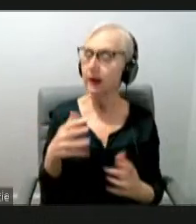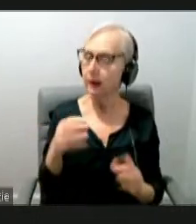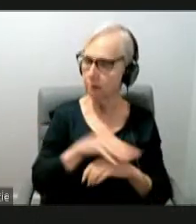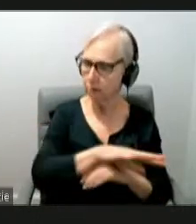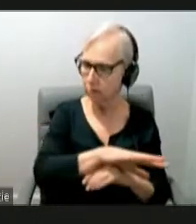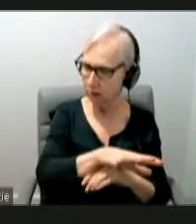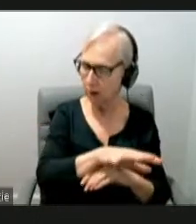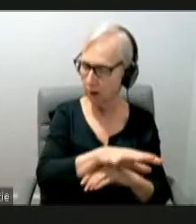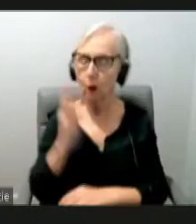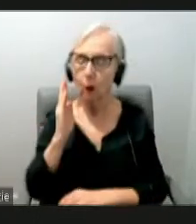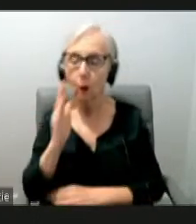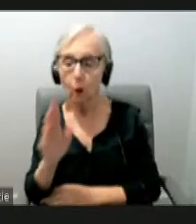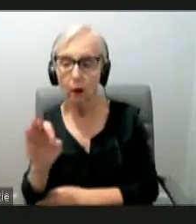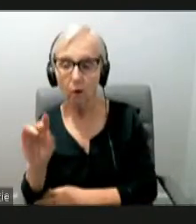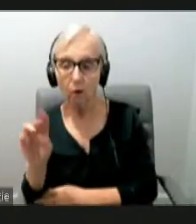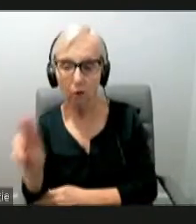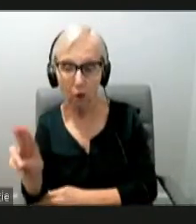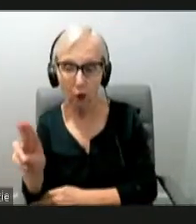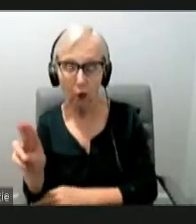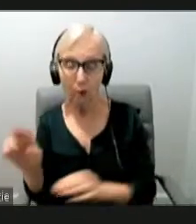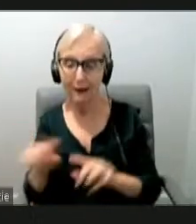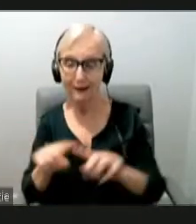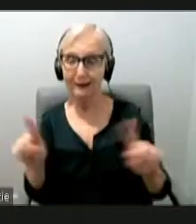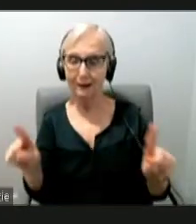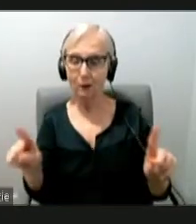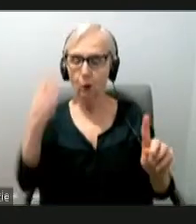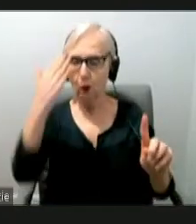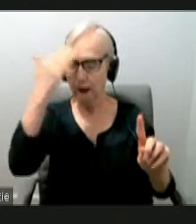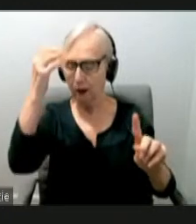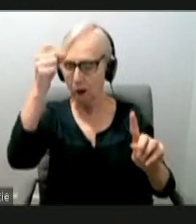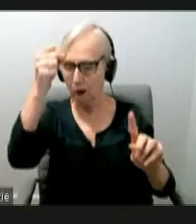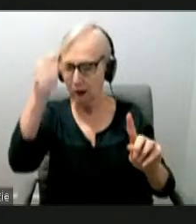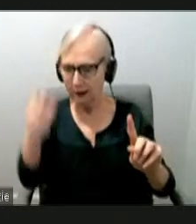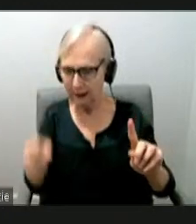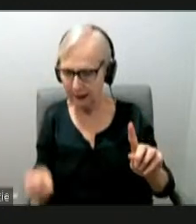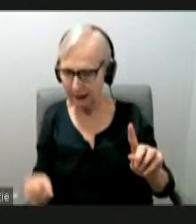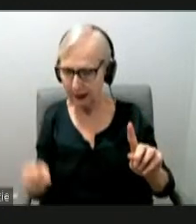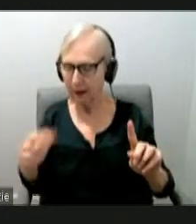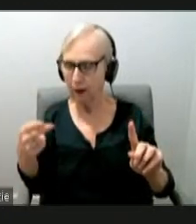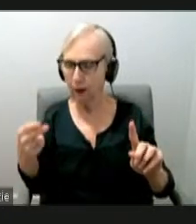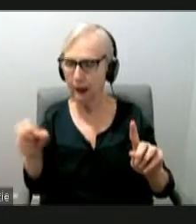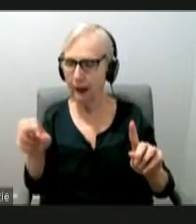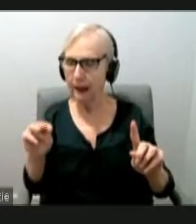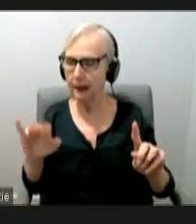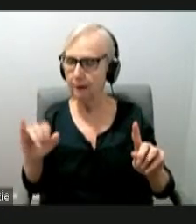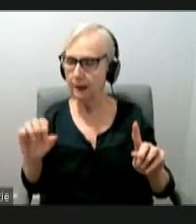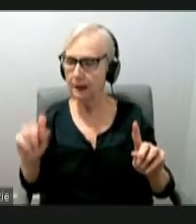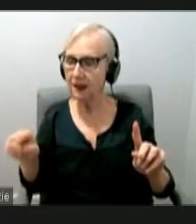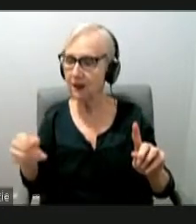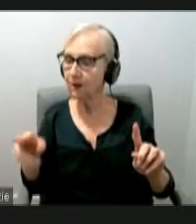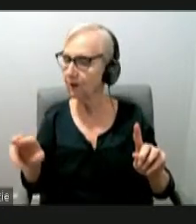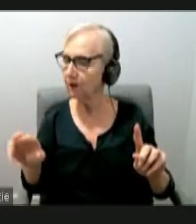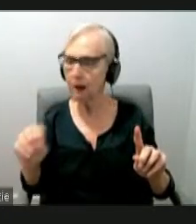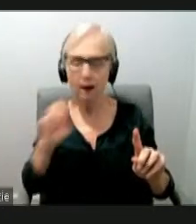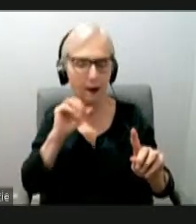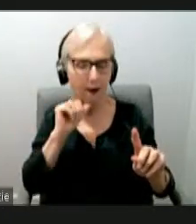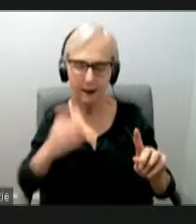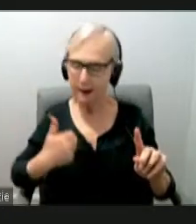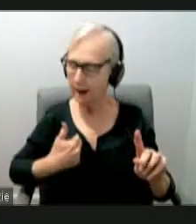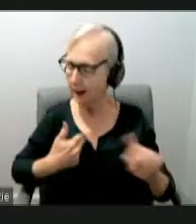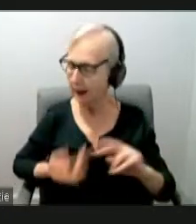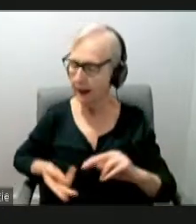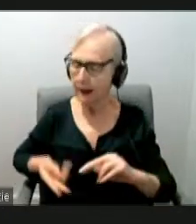going to be different? We know that the Southern Hemisphere, at least so far, hasn't experienced a significant increase in